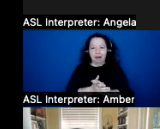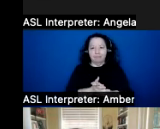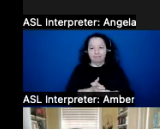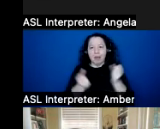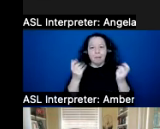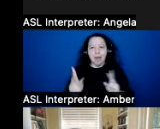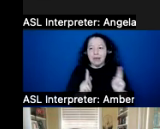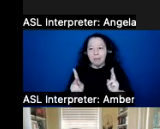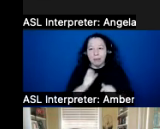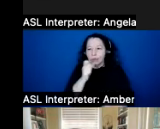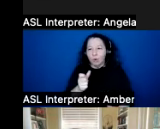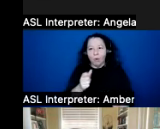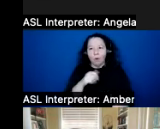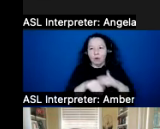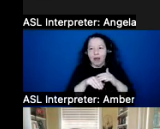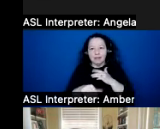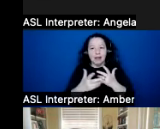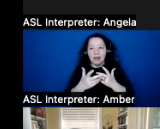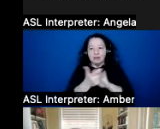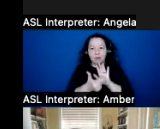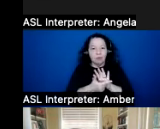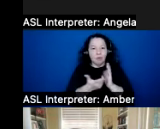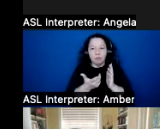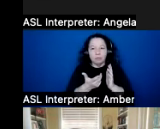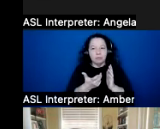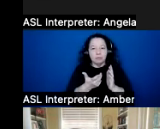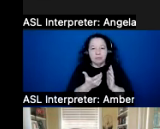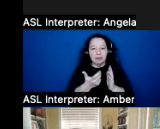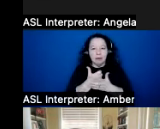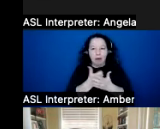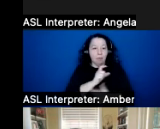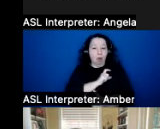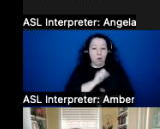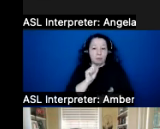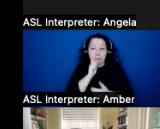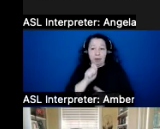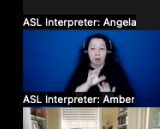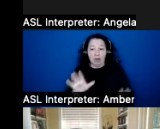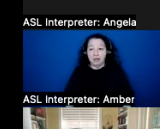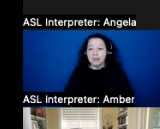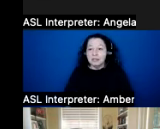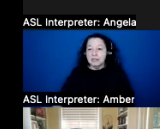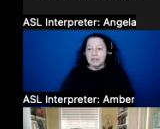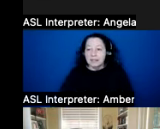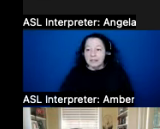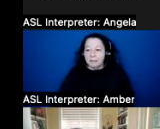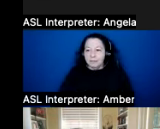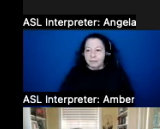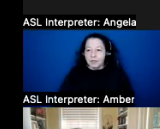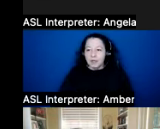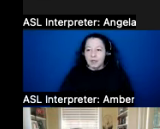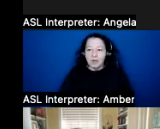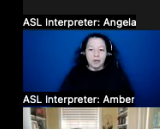people just don't access law enforcement, period. So I don't know. I am not a fan, but